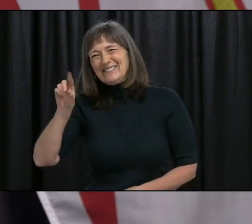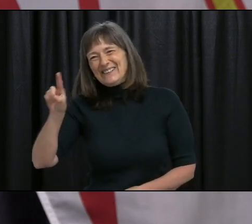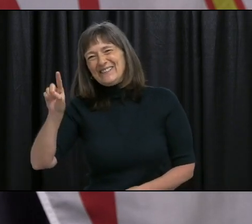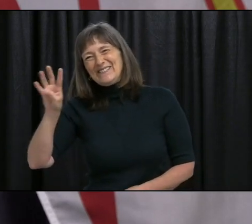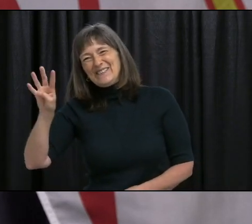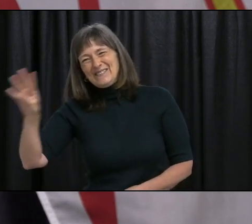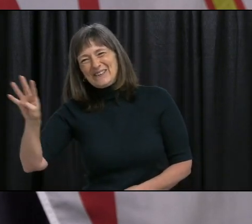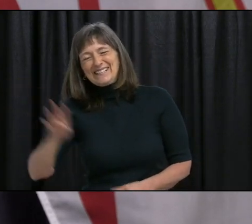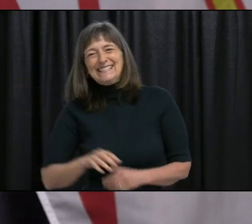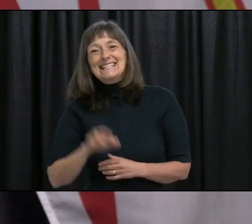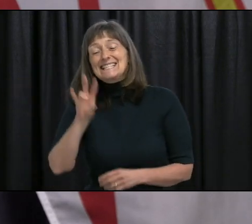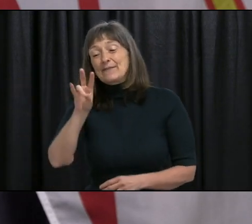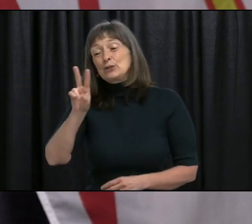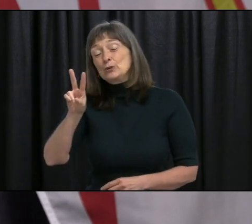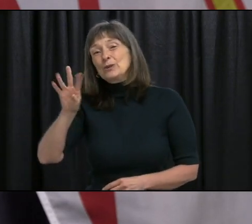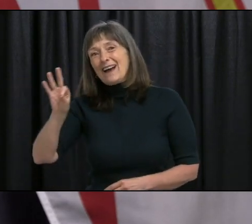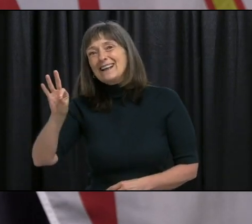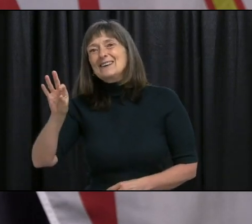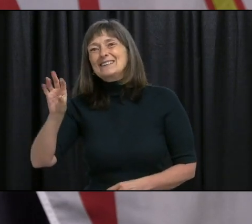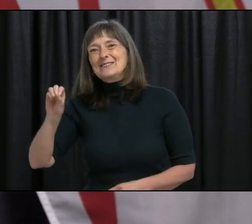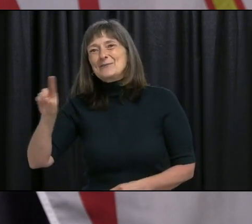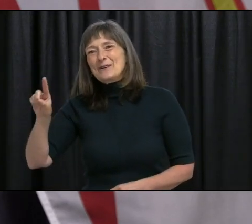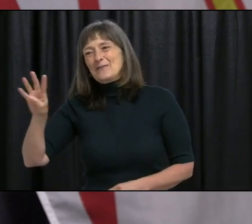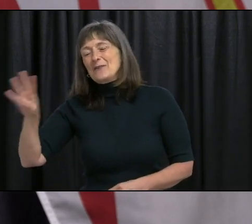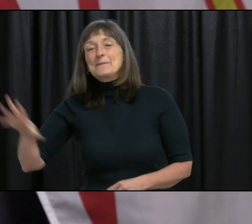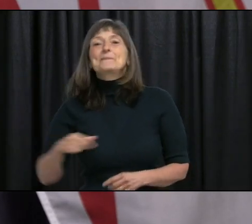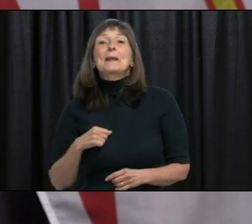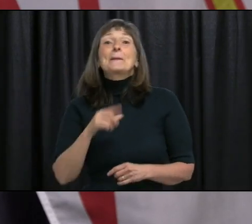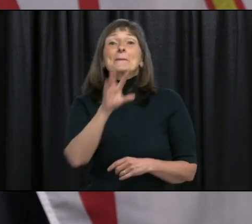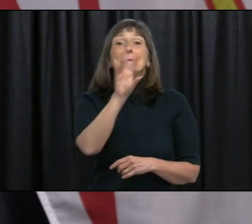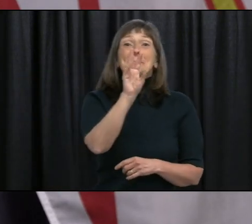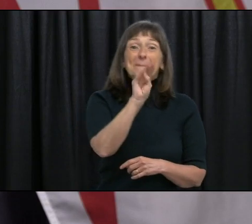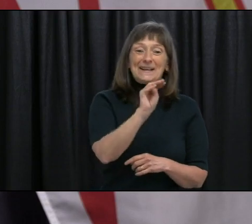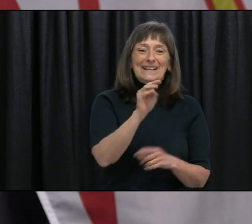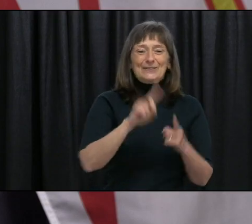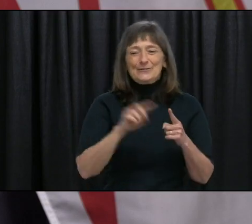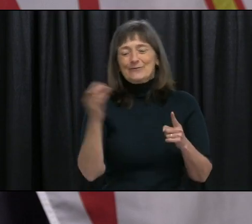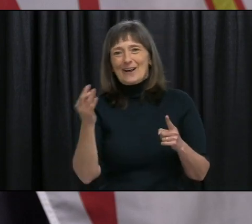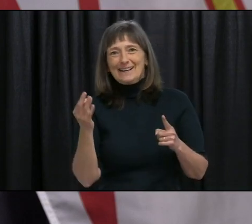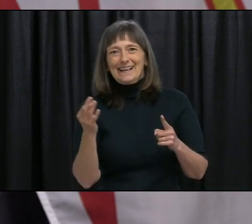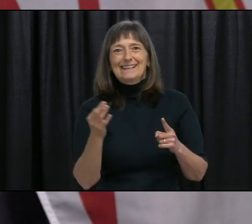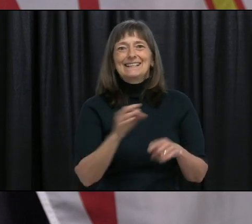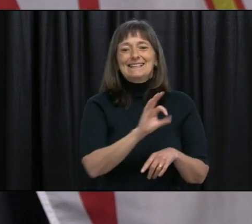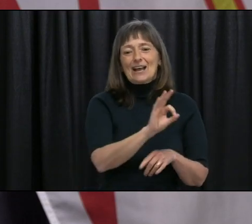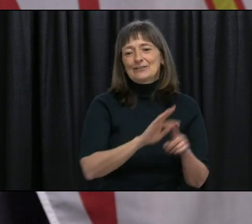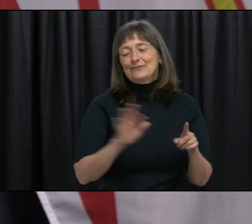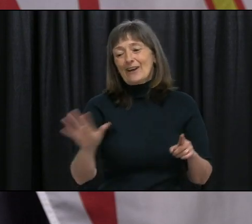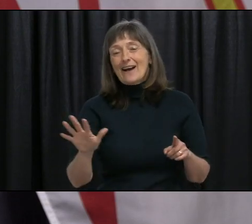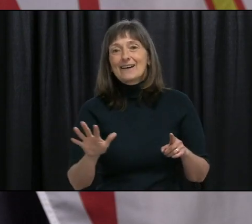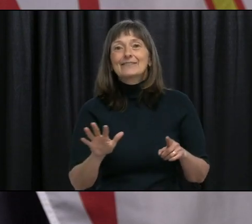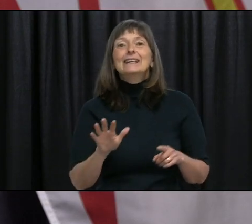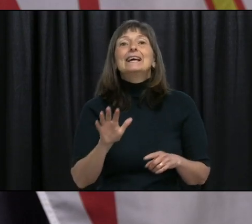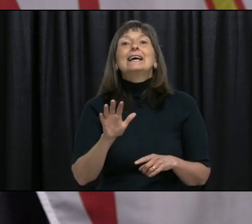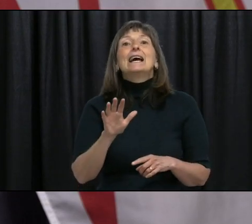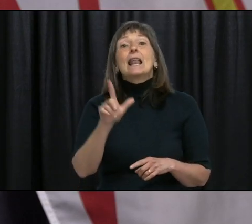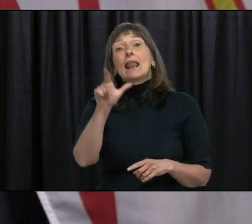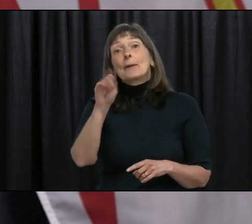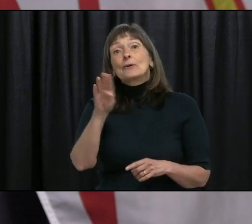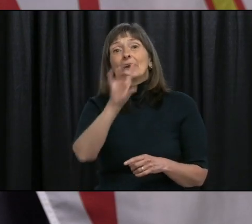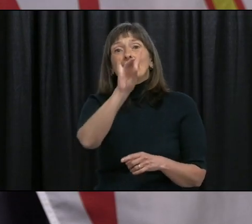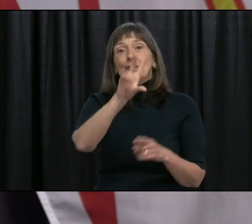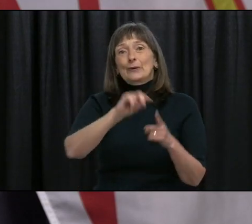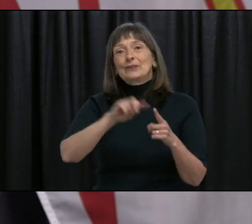1-833-729-0144. My apologies. It's Monday to Friday from 9 a.m. to 5 p.m. Island time and 8:30 to 4:30 p.m. in